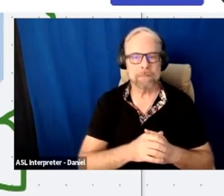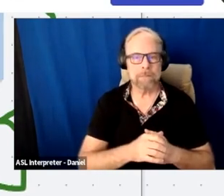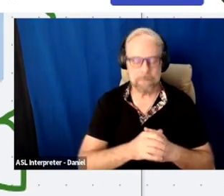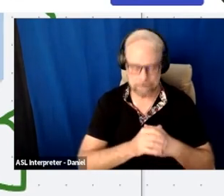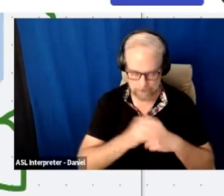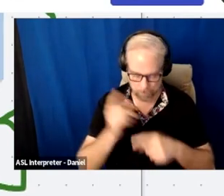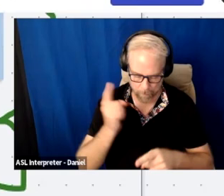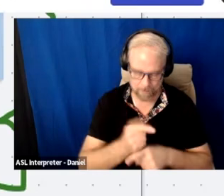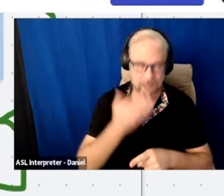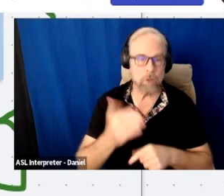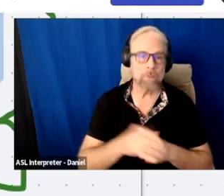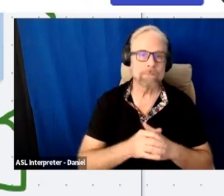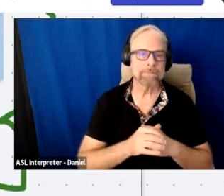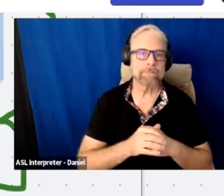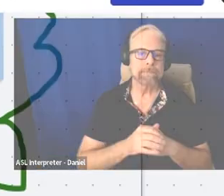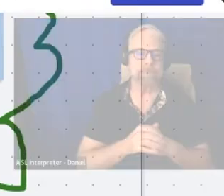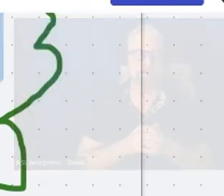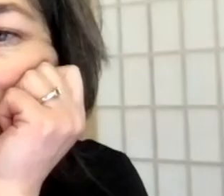Great, thank you.